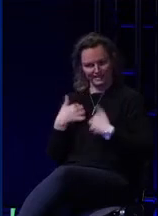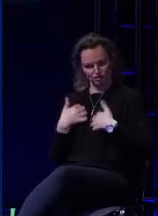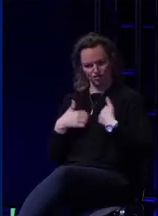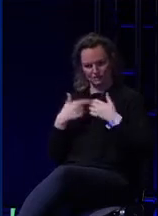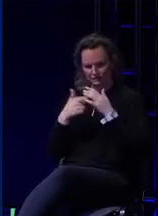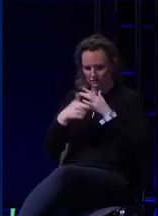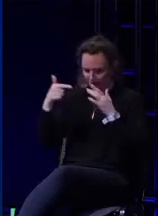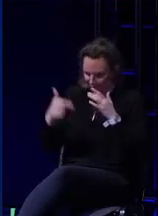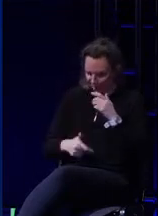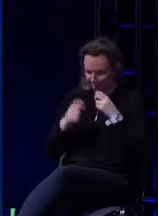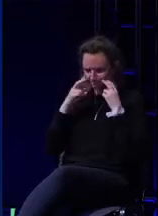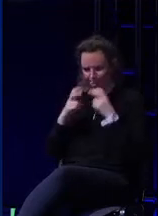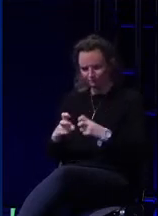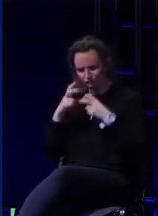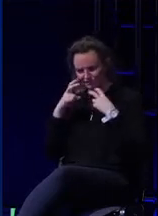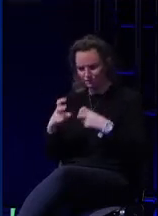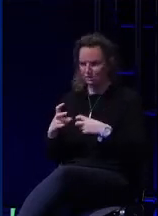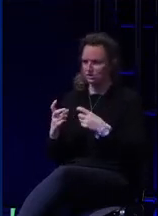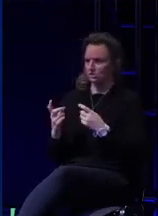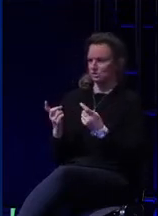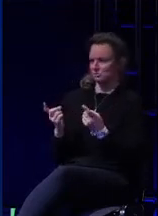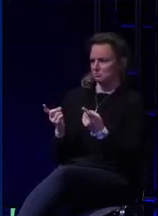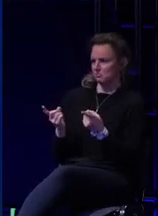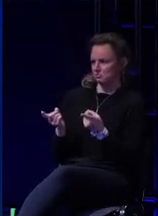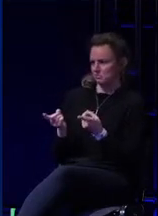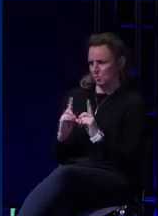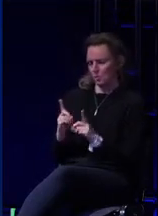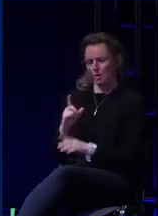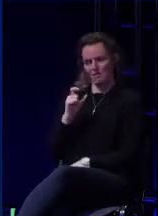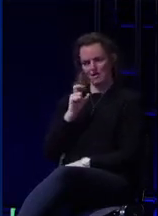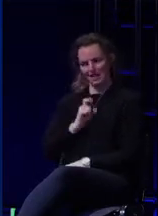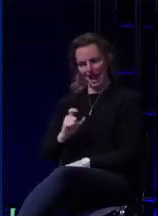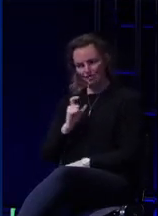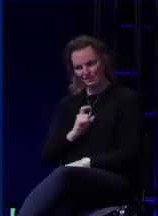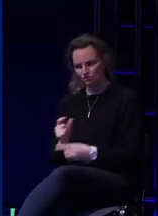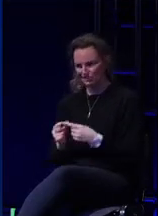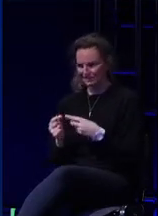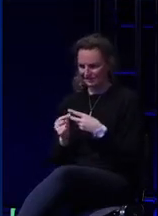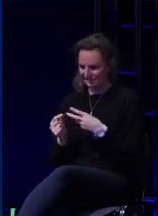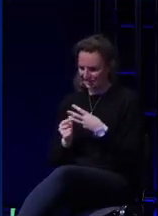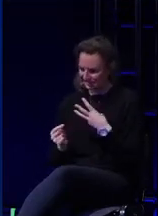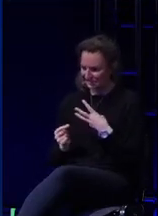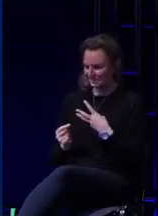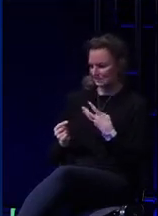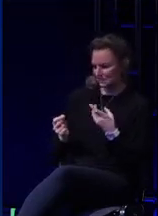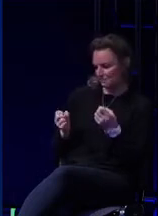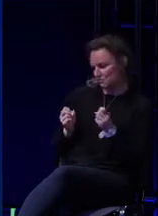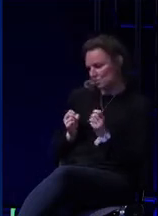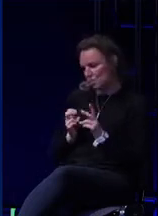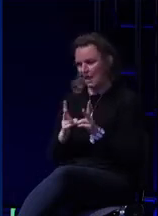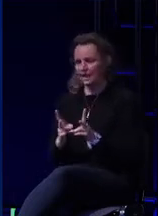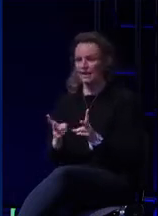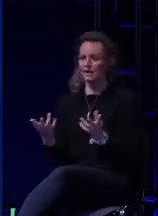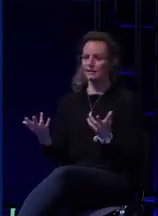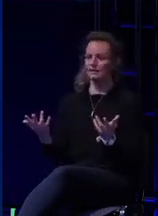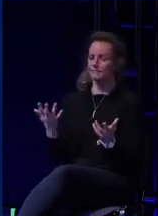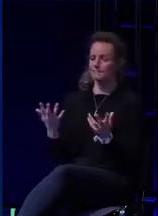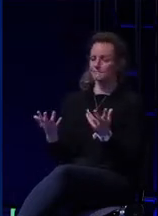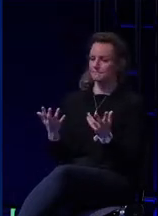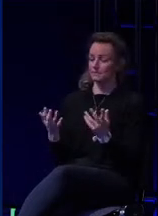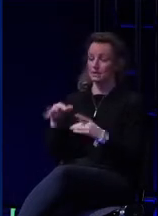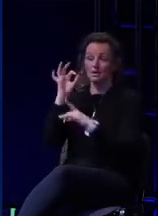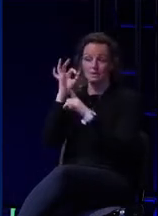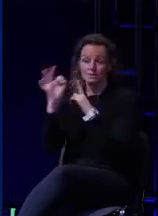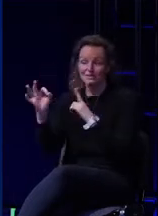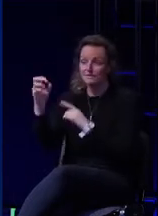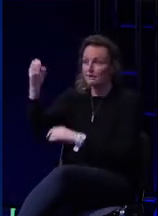the idea of what you're saying about those characteristics, the flare characteristics, and also the way in which, you know, a specific kind